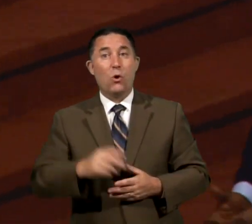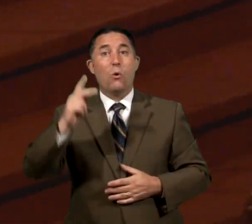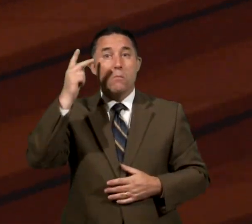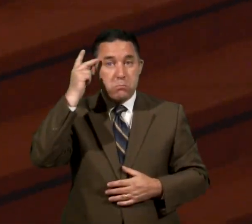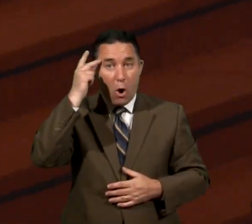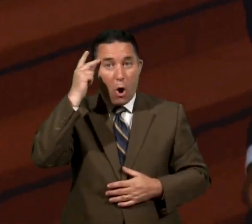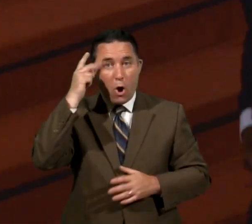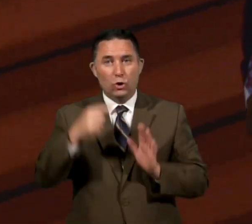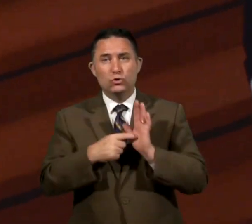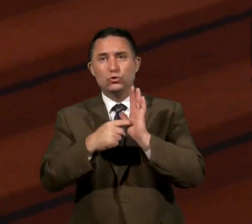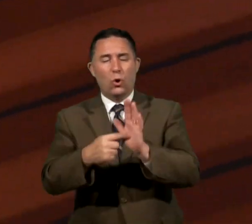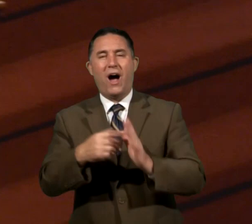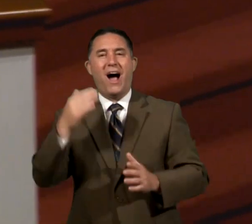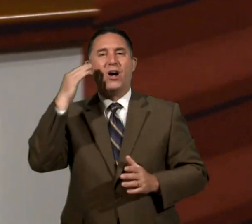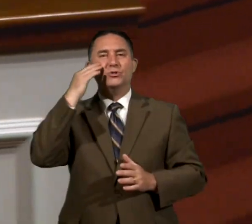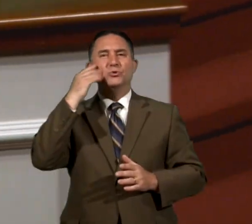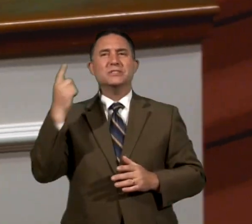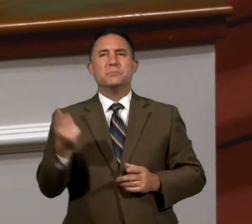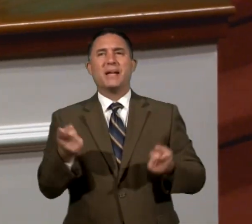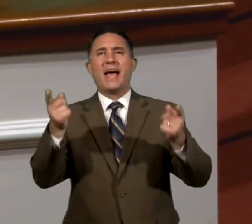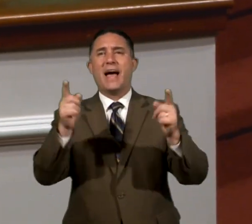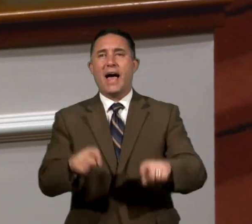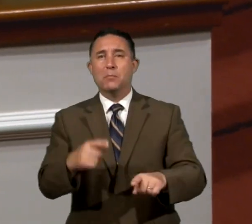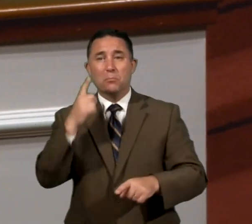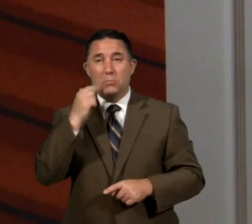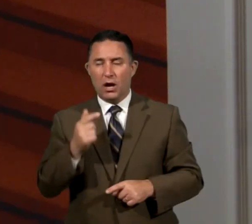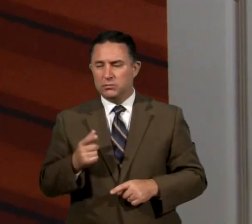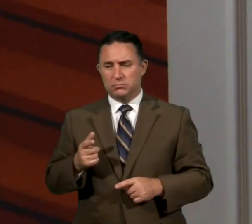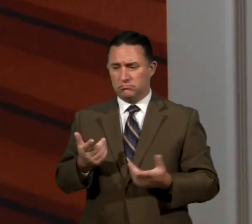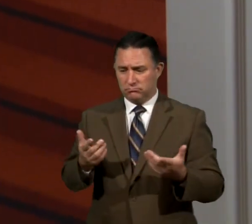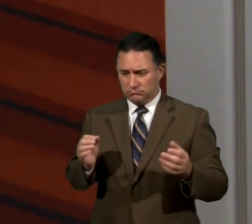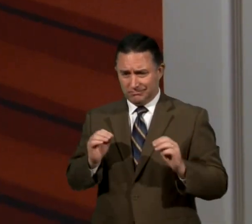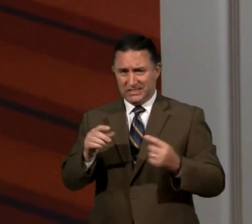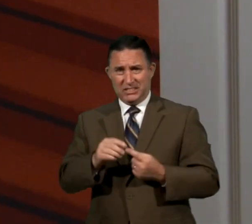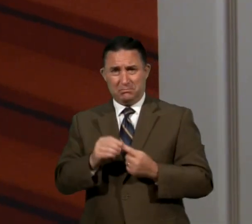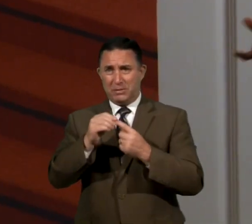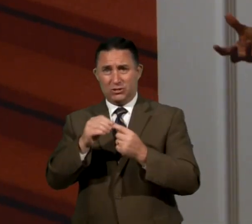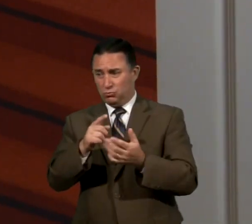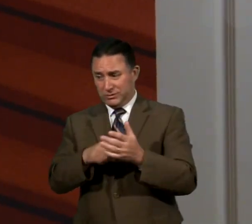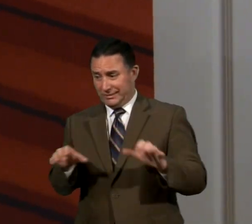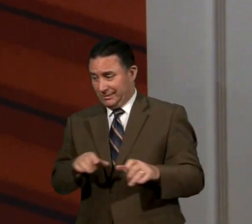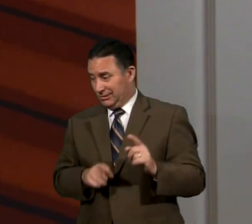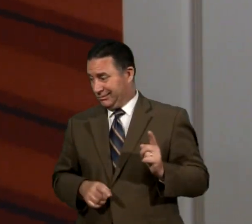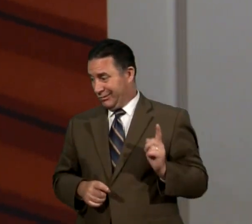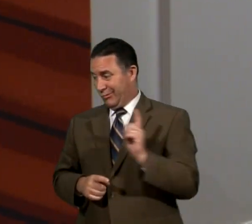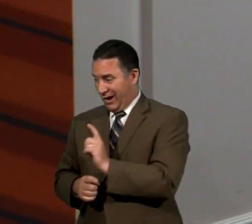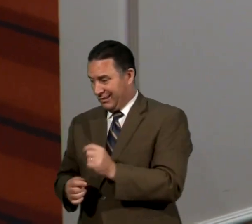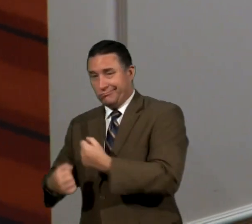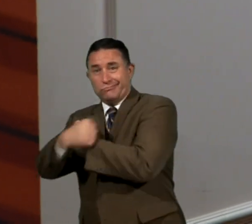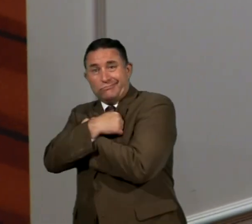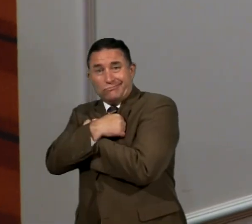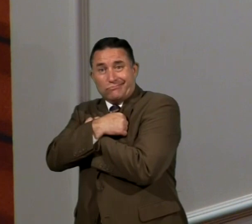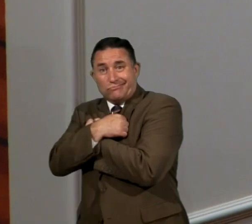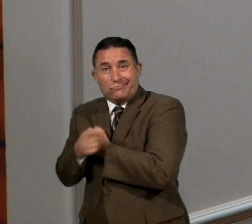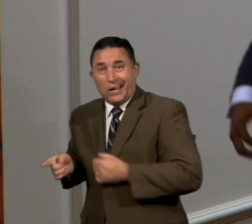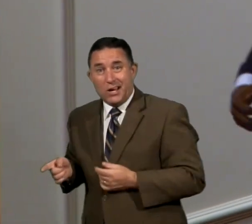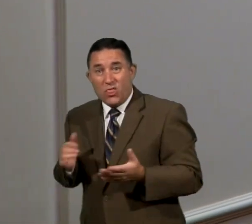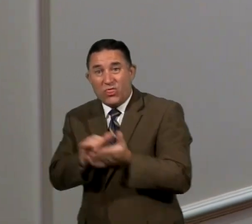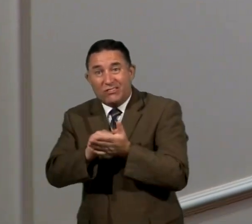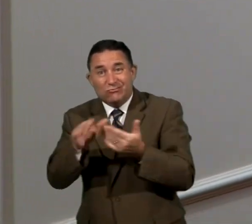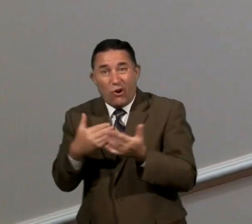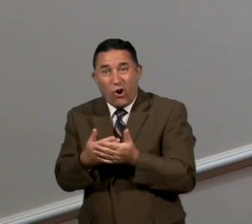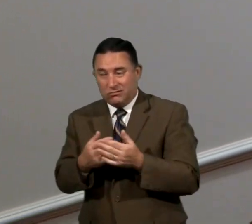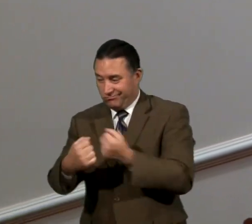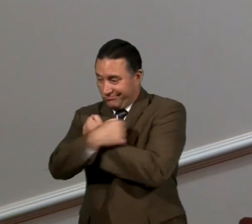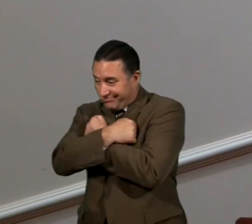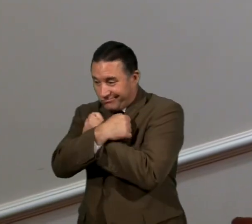Paul shows us this. I knew it was something happening here because there's nothing special about what he did. He just went down and hugged him. He